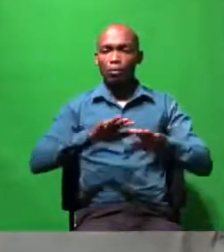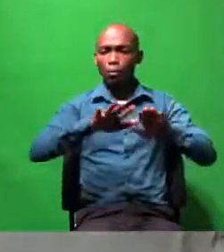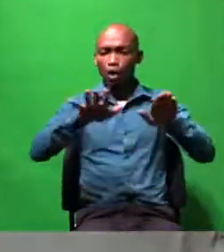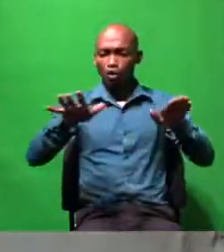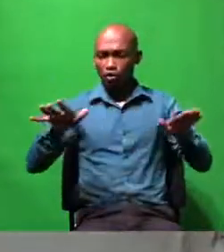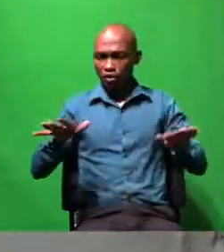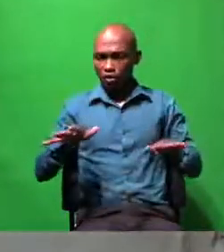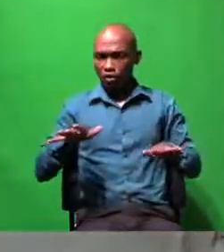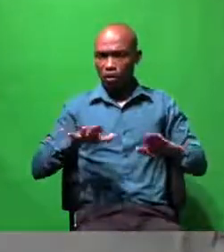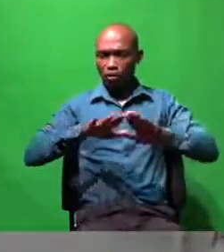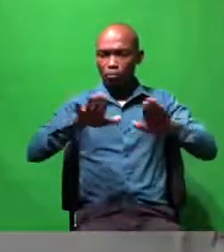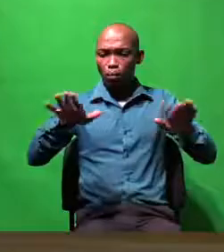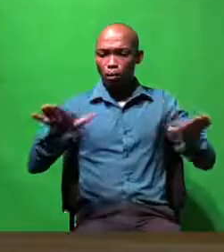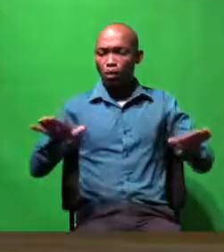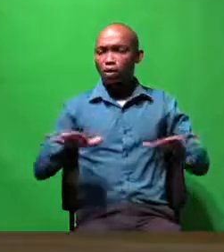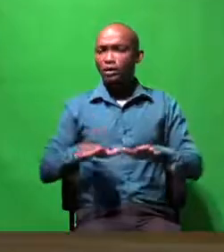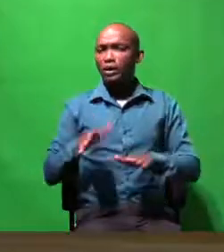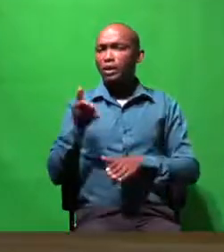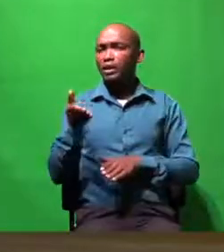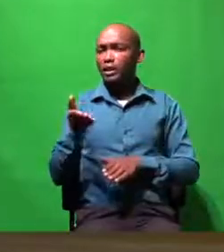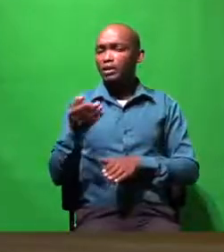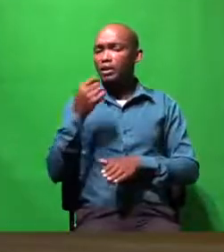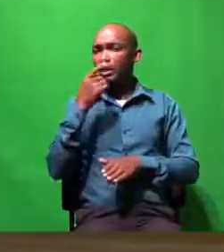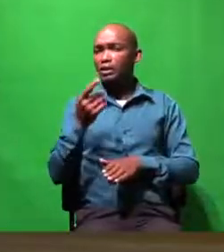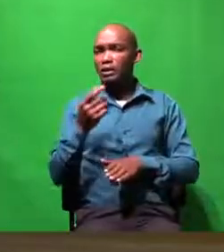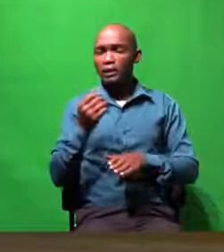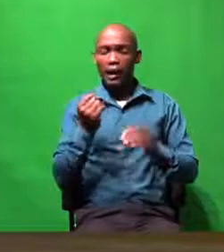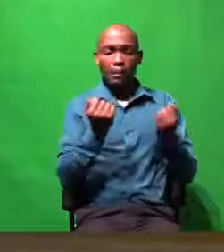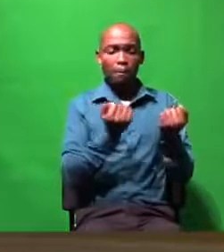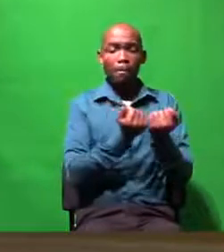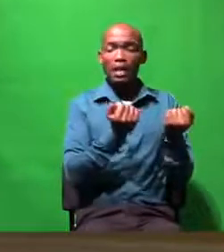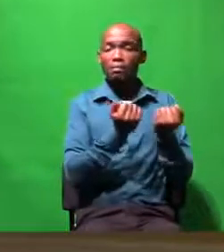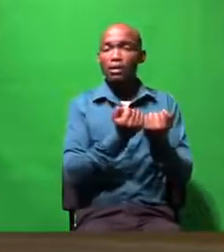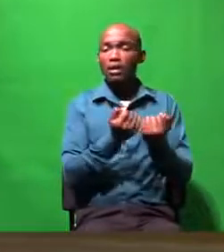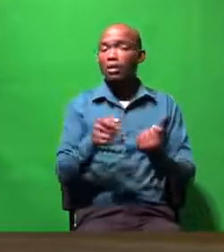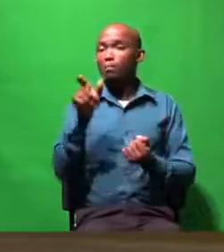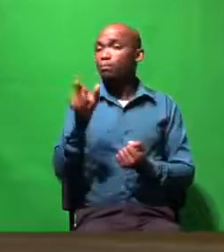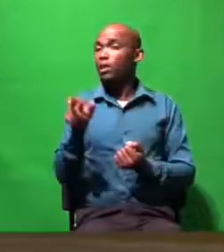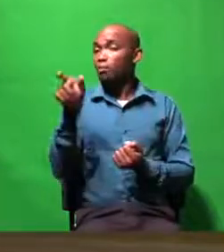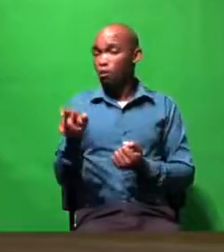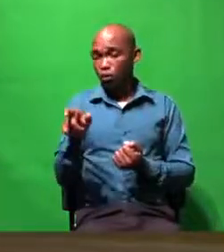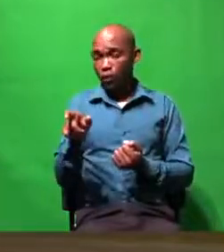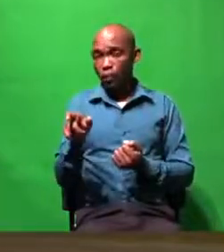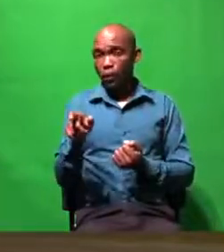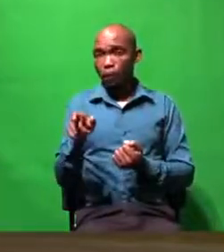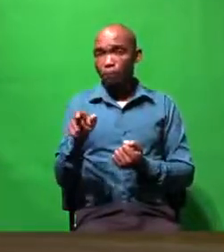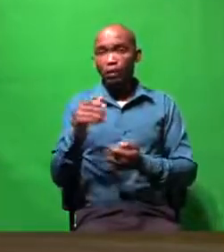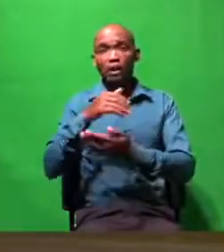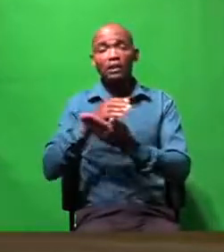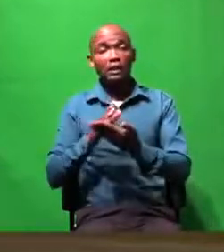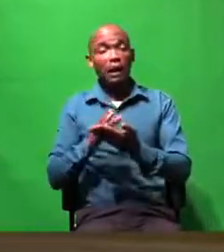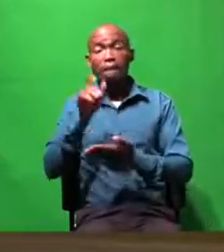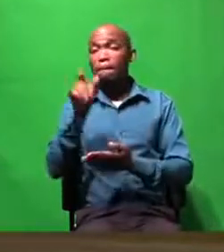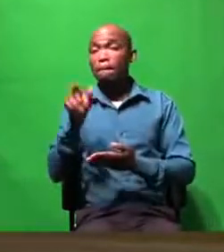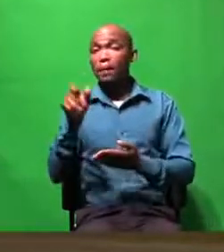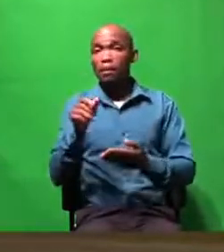Pond, sometimes we call is man-made lakes. Some people can dig